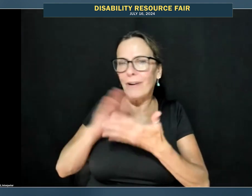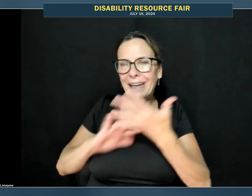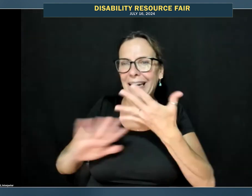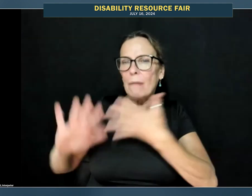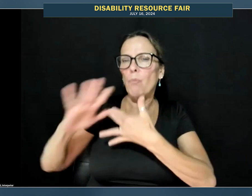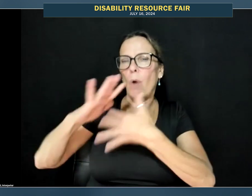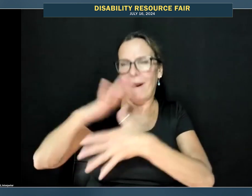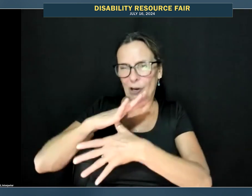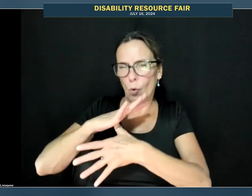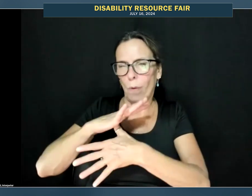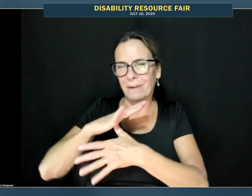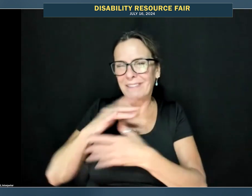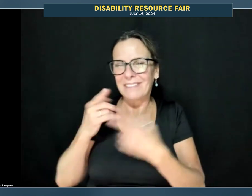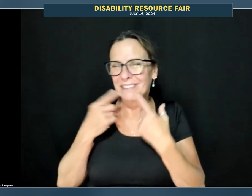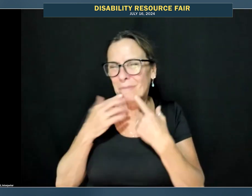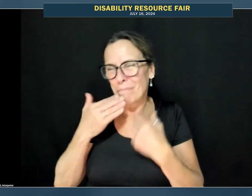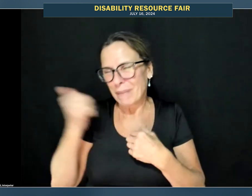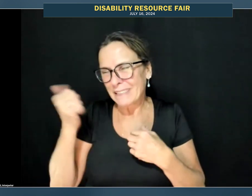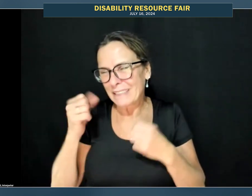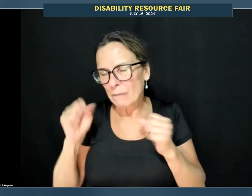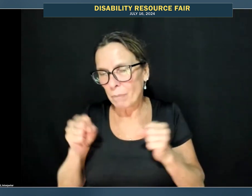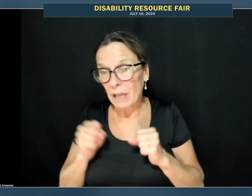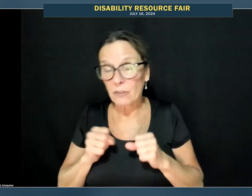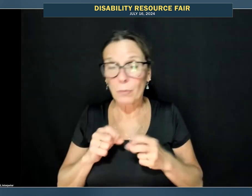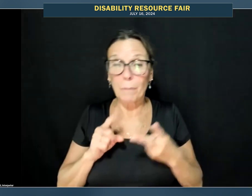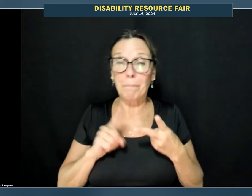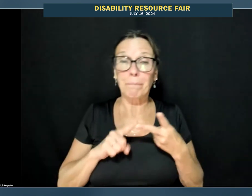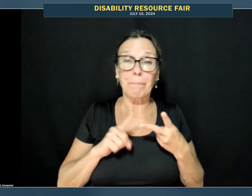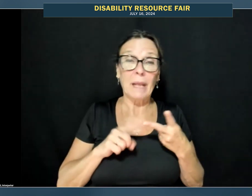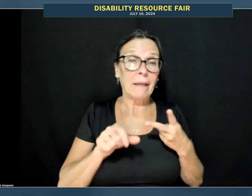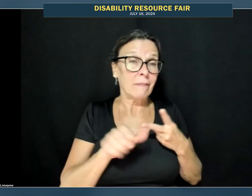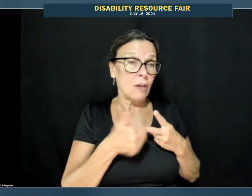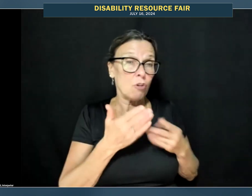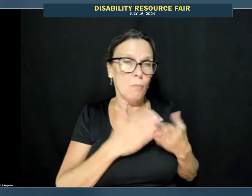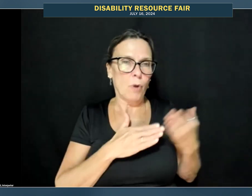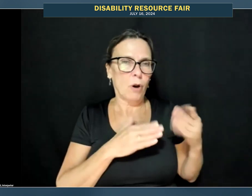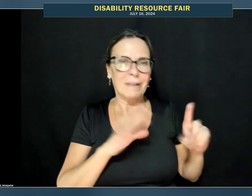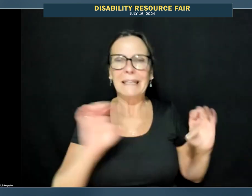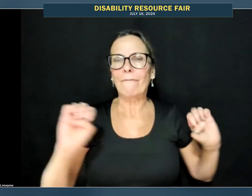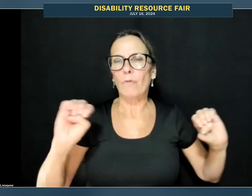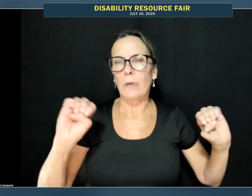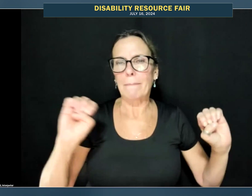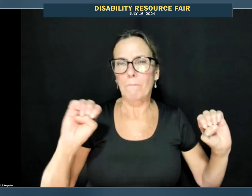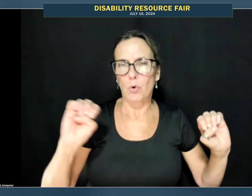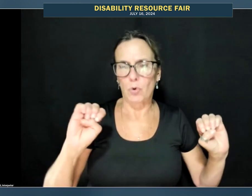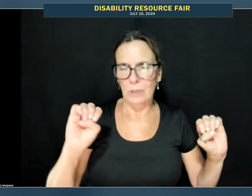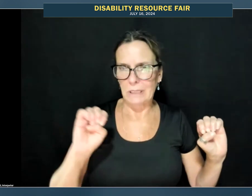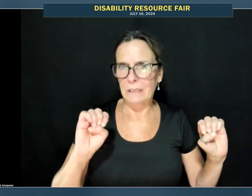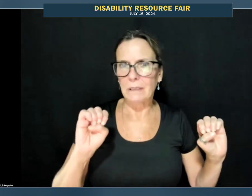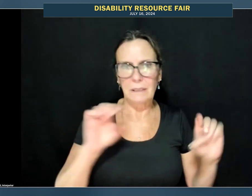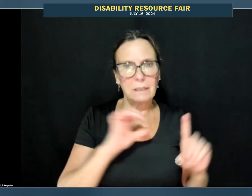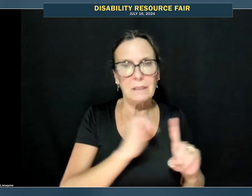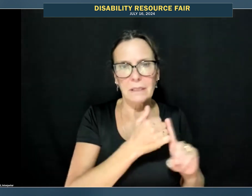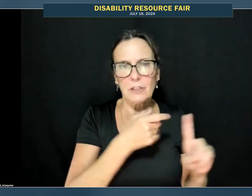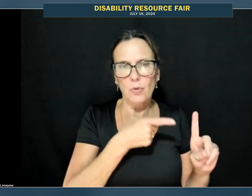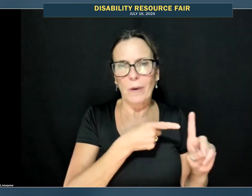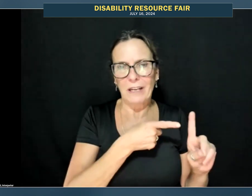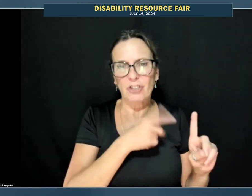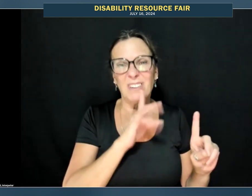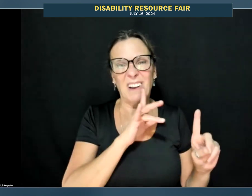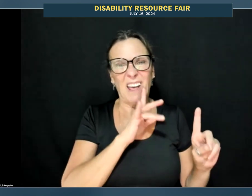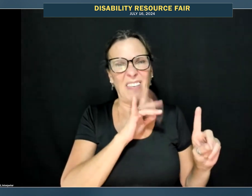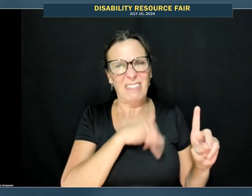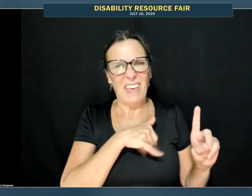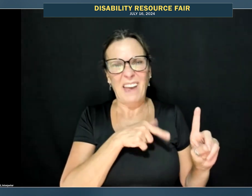as effectively. And then the other side of it was to deal with emergency situations. And that's a place where I think the